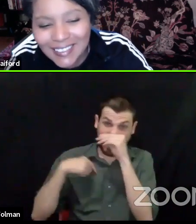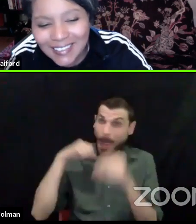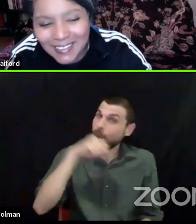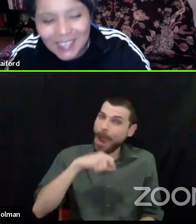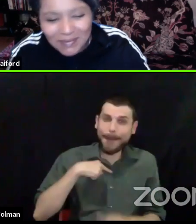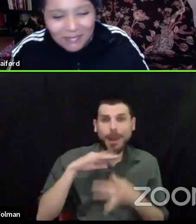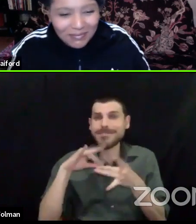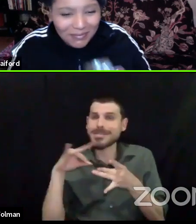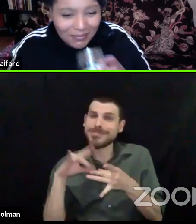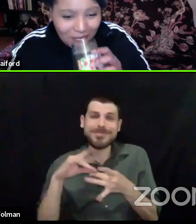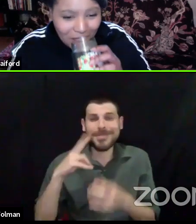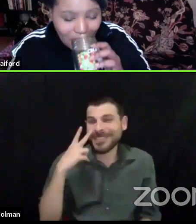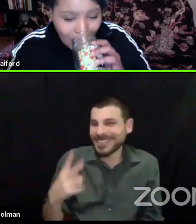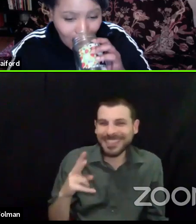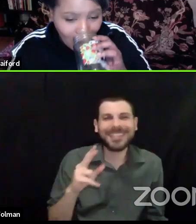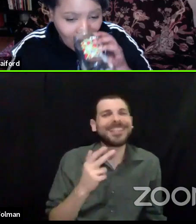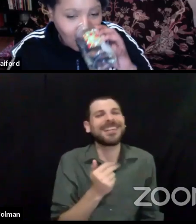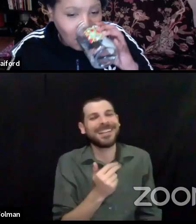rapper.